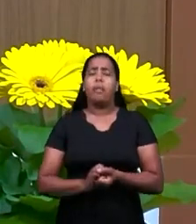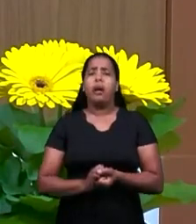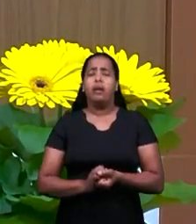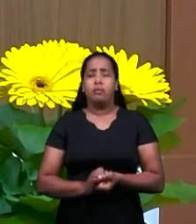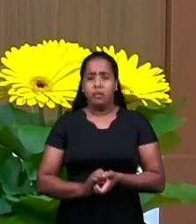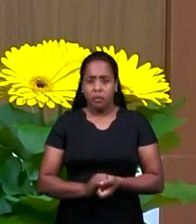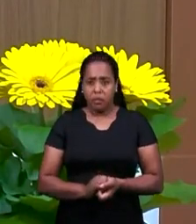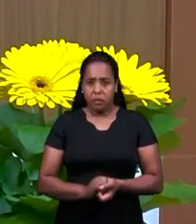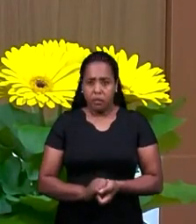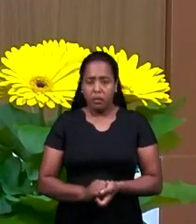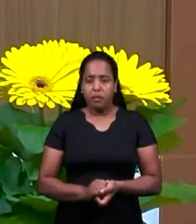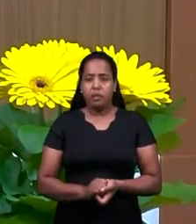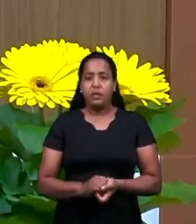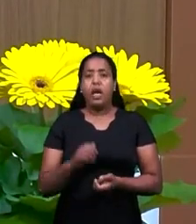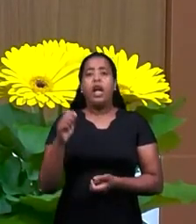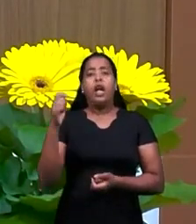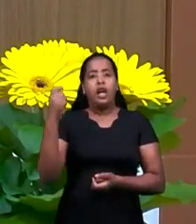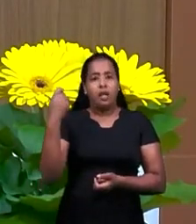Sergipe.